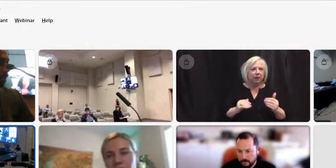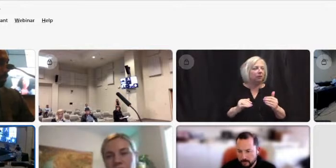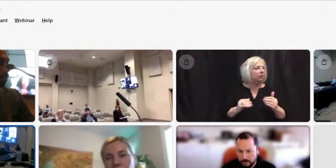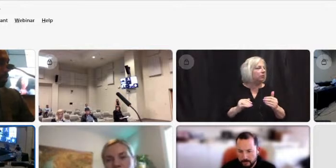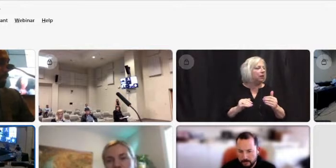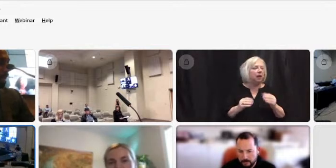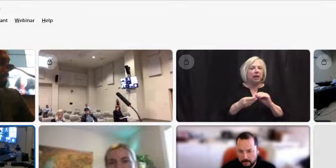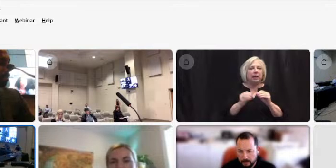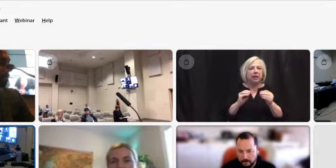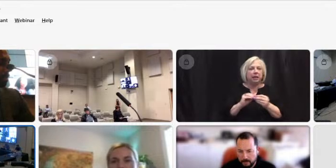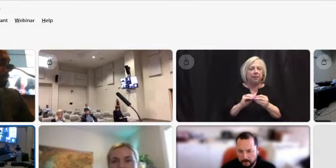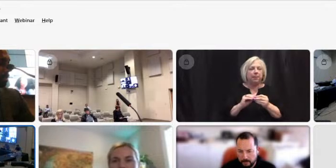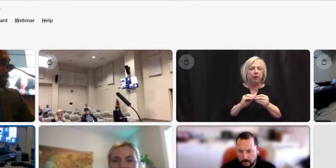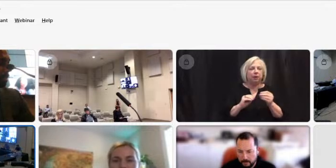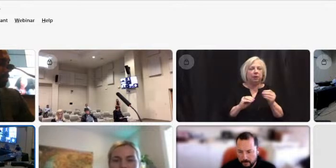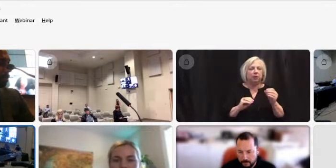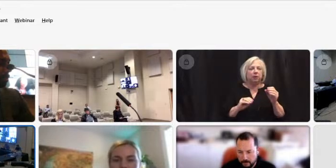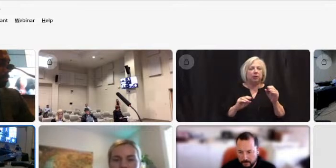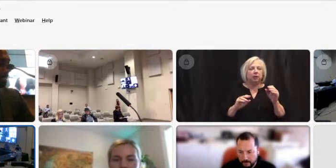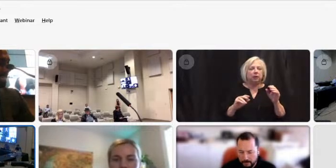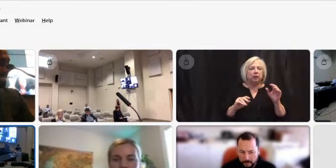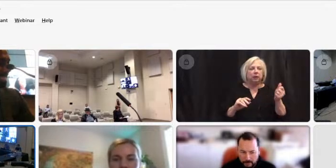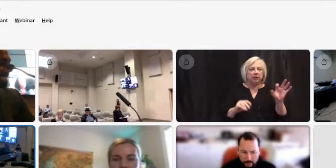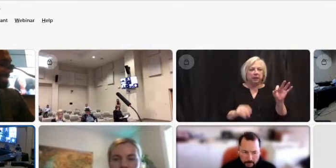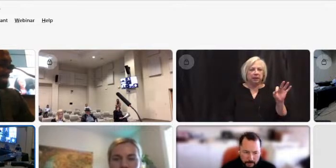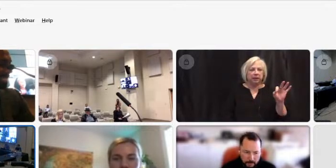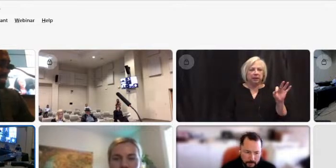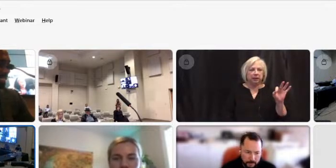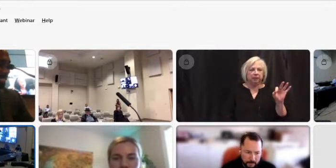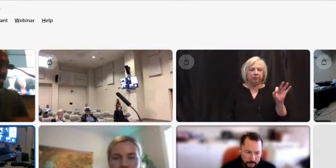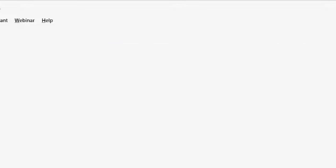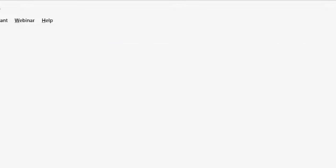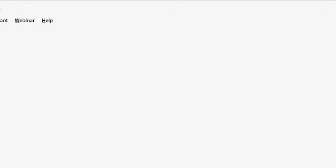along to item number 19.